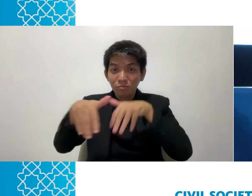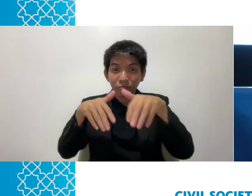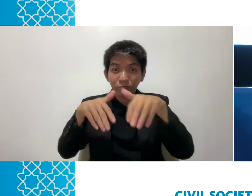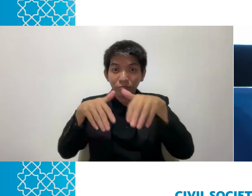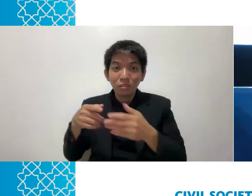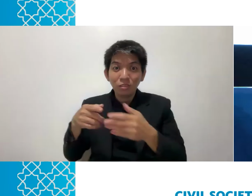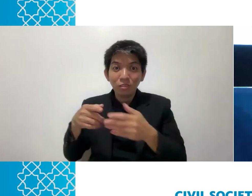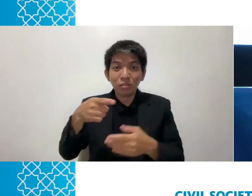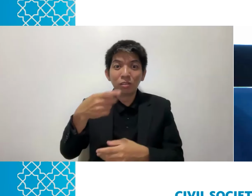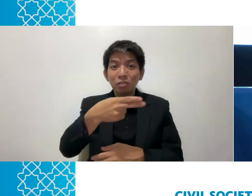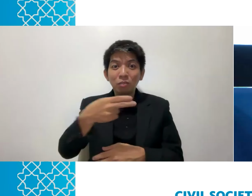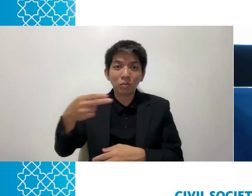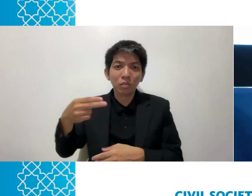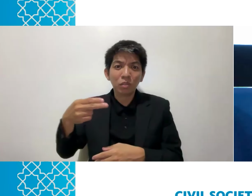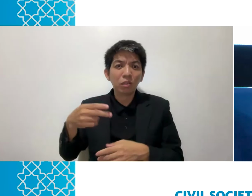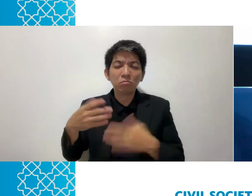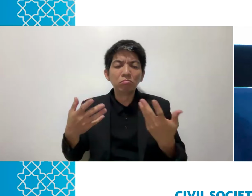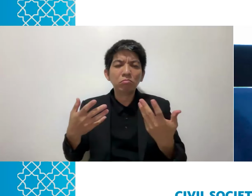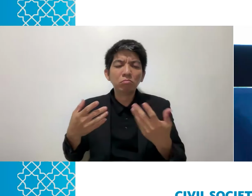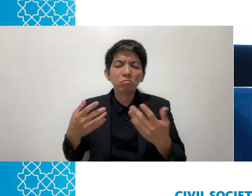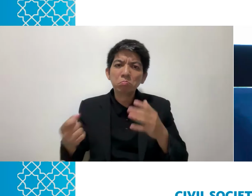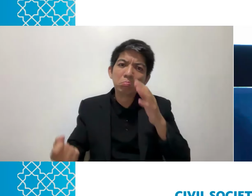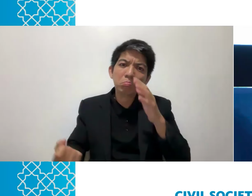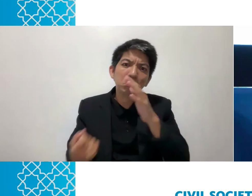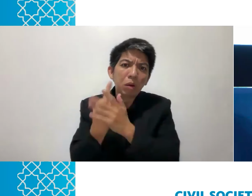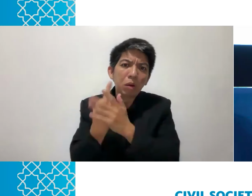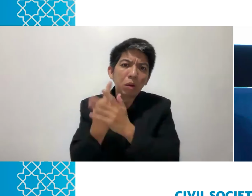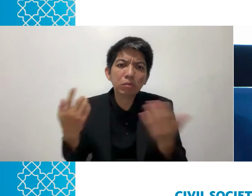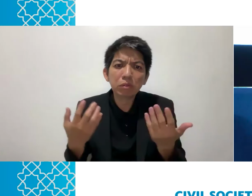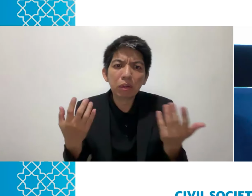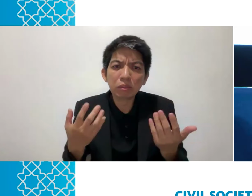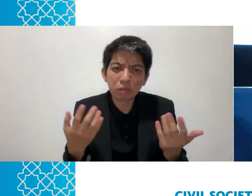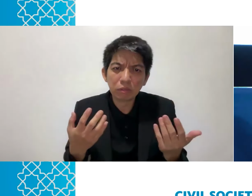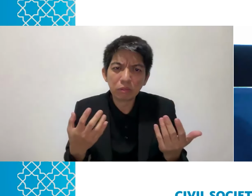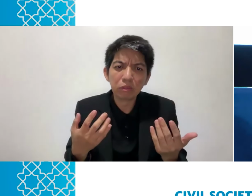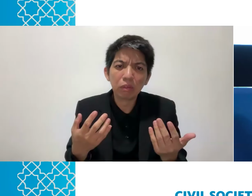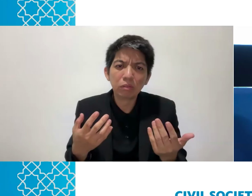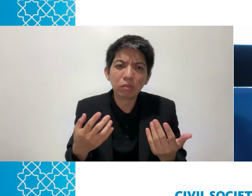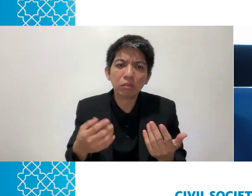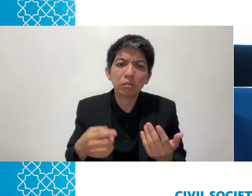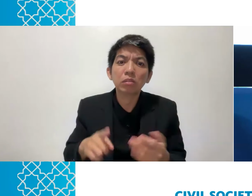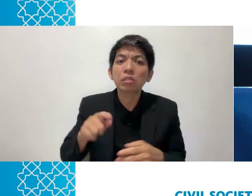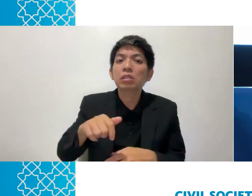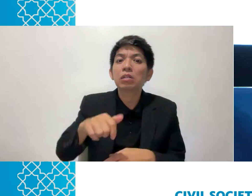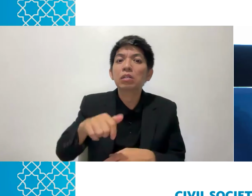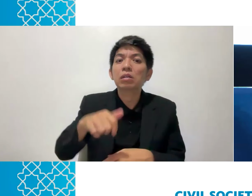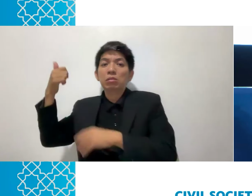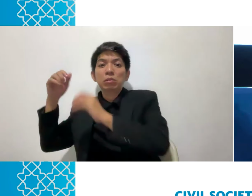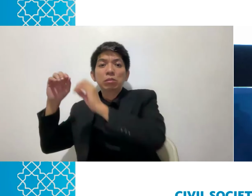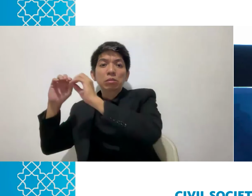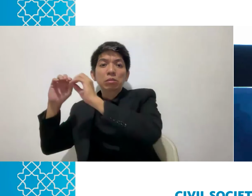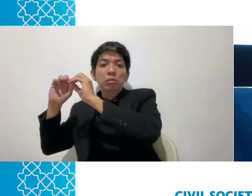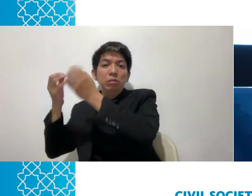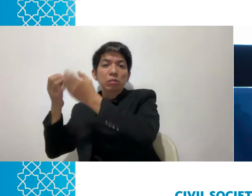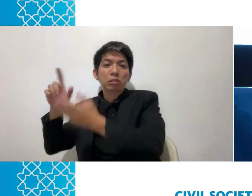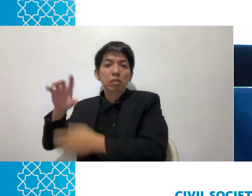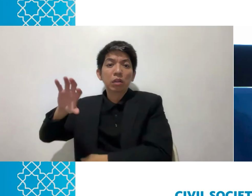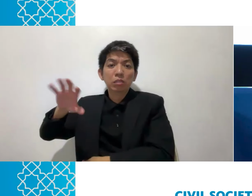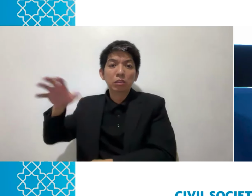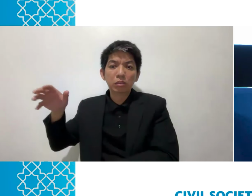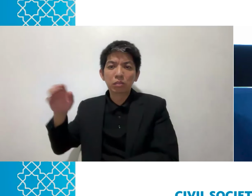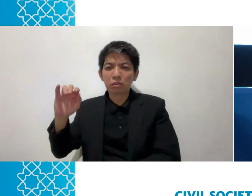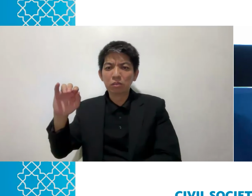was external organization like the international development partners, the CSOs, and also the research